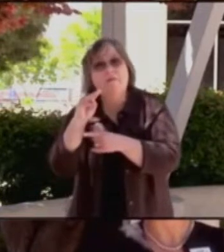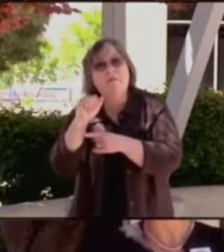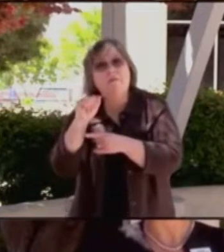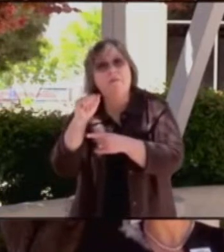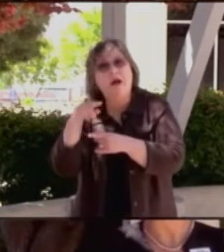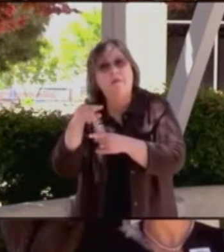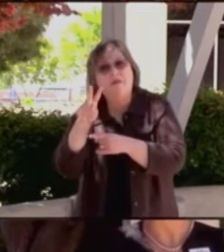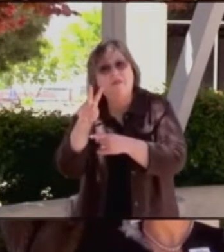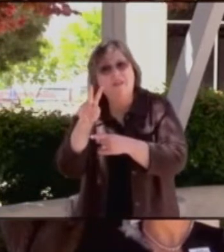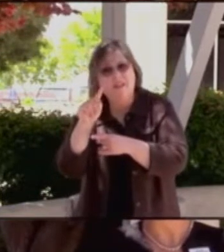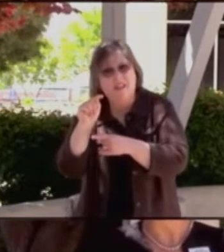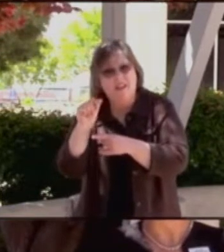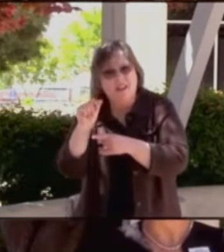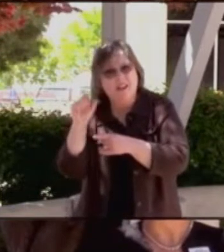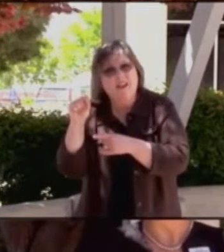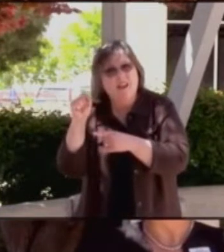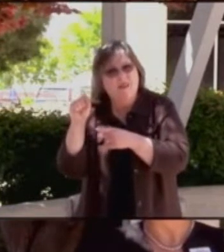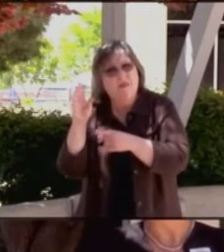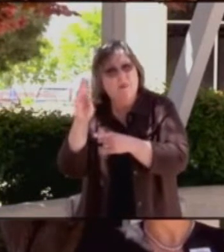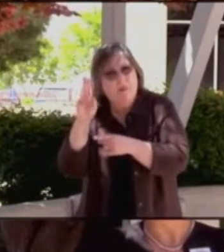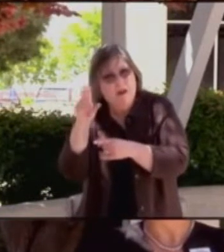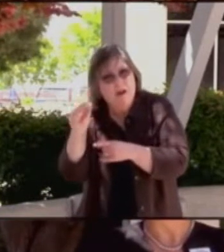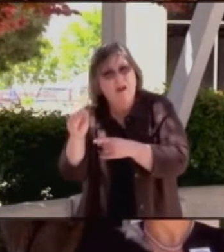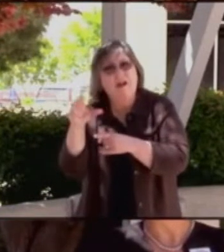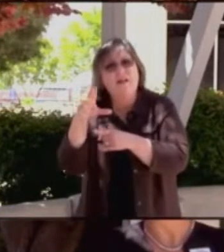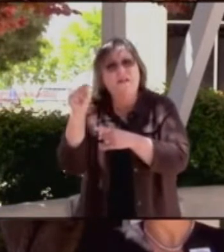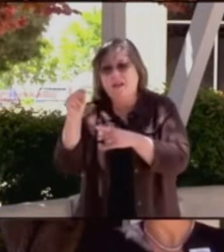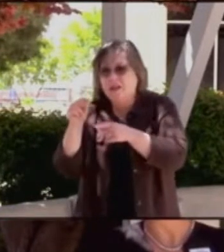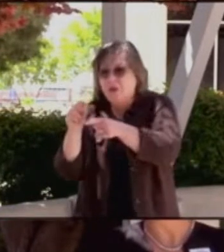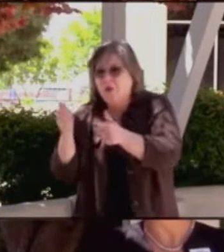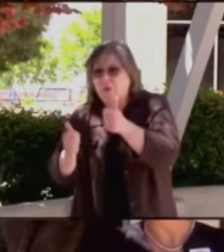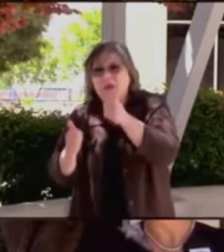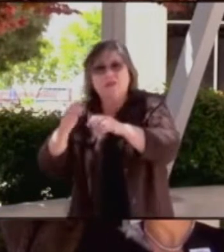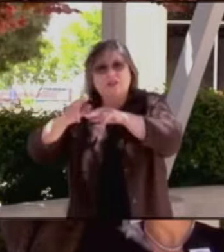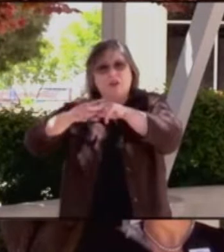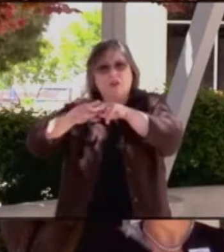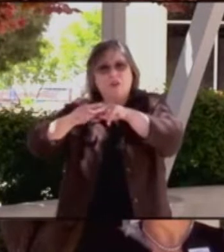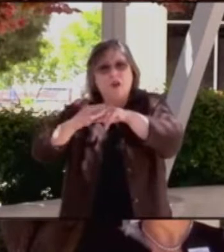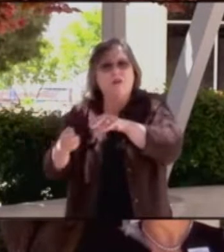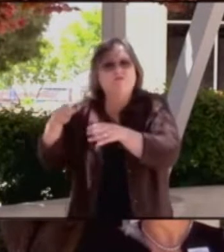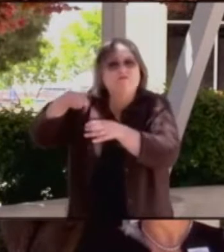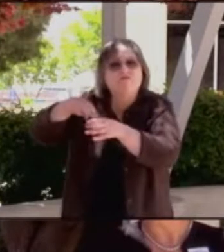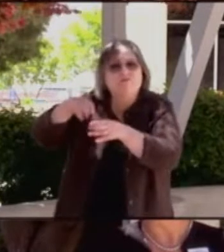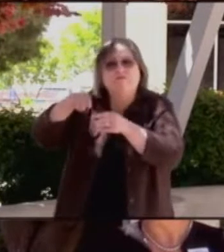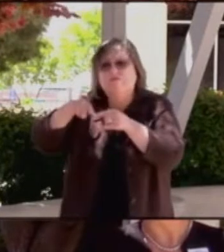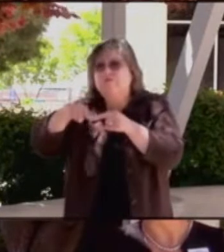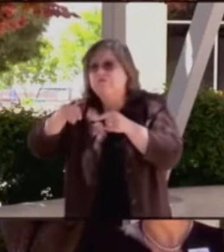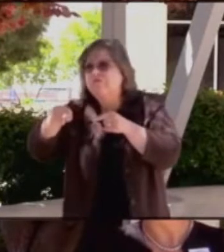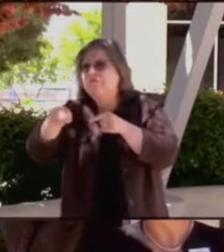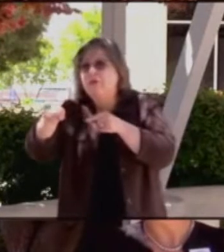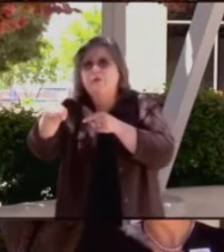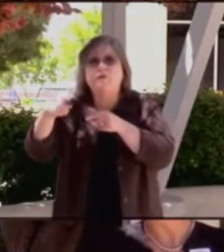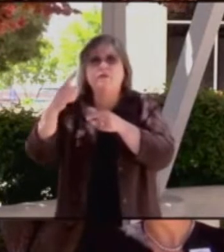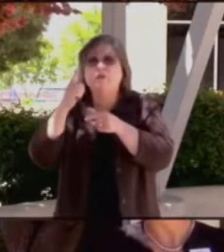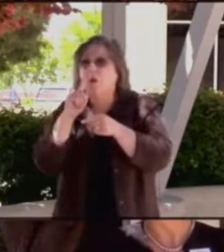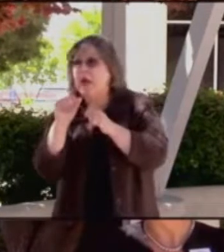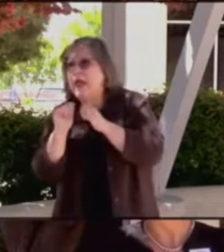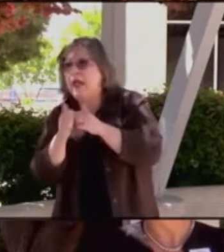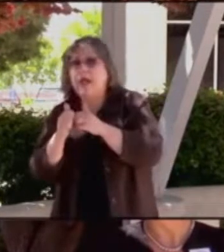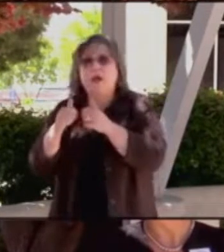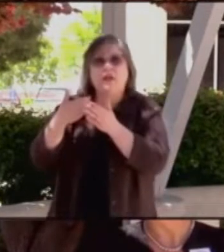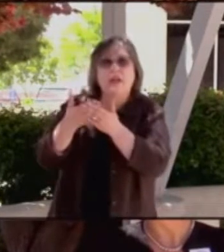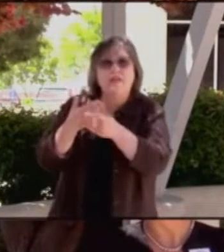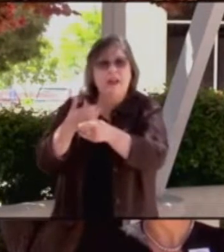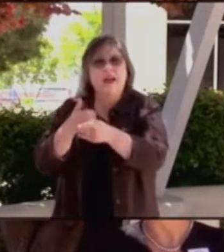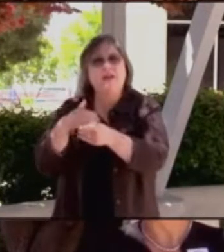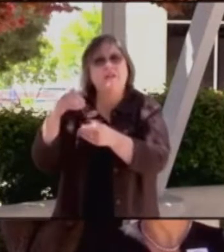locations, along with the bus or light rail routes to take to each site. Transit trips to vaccination